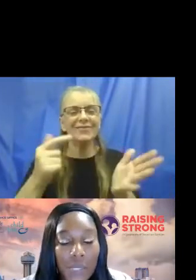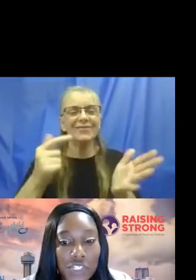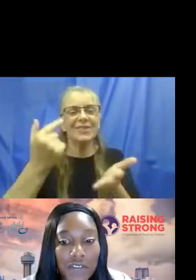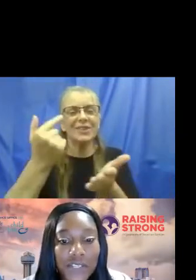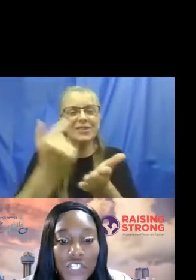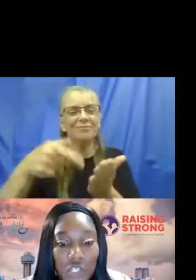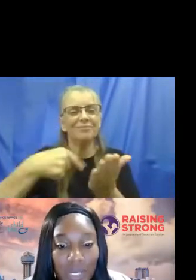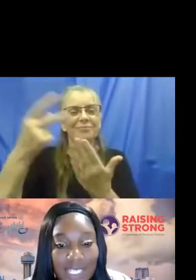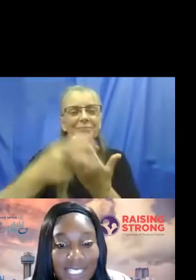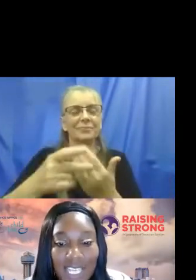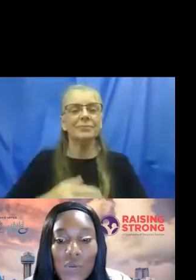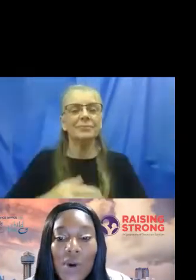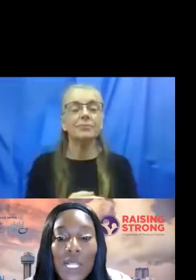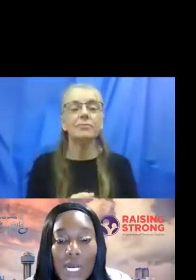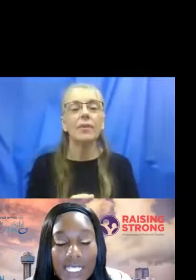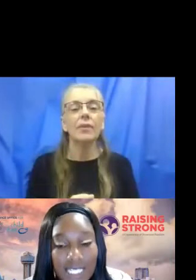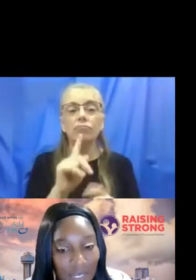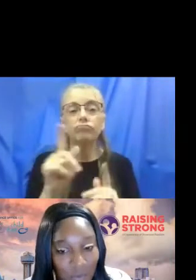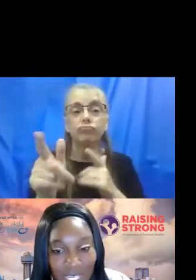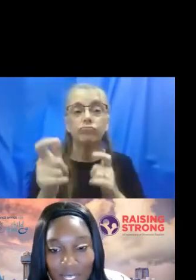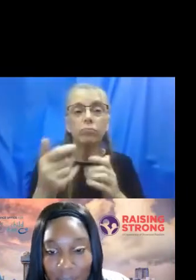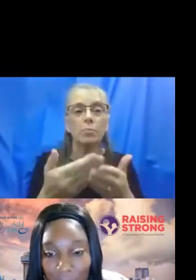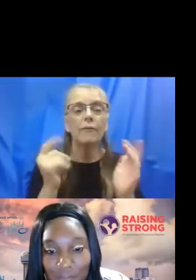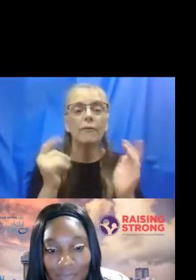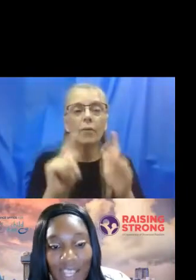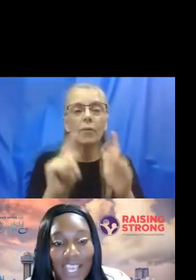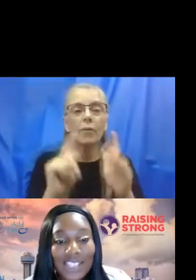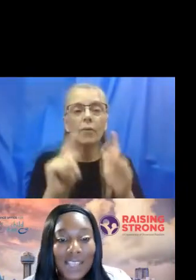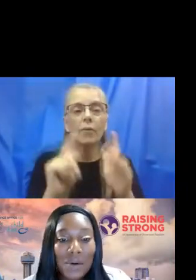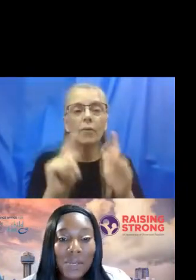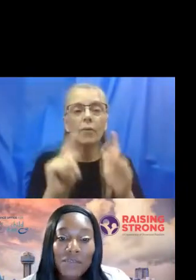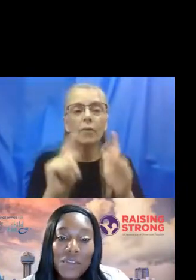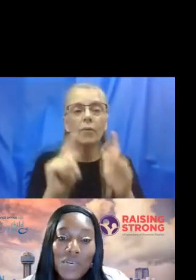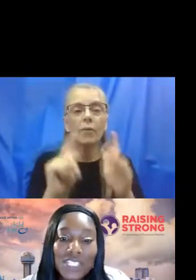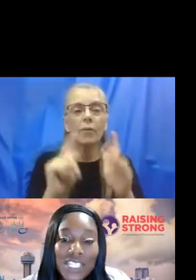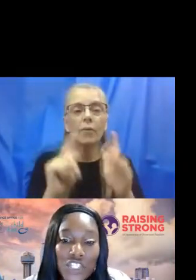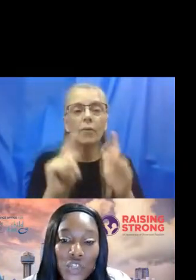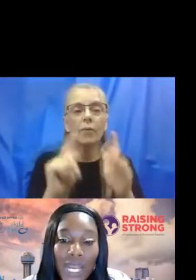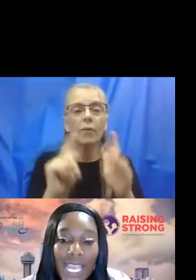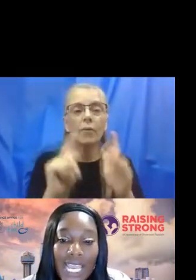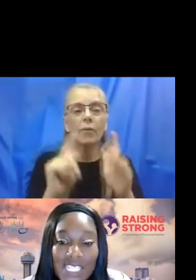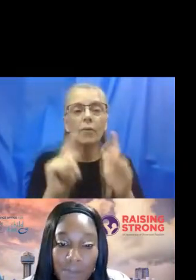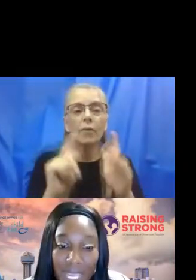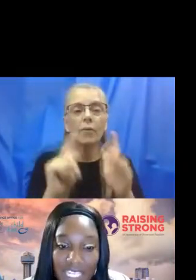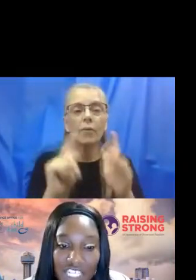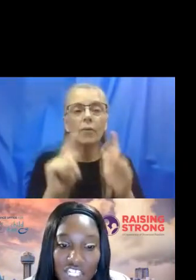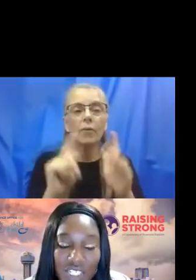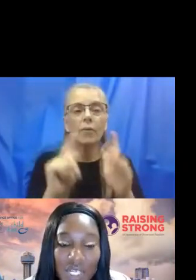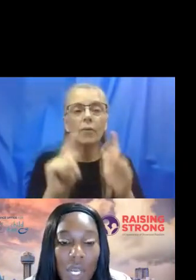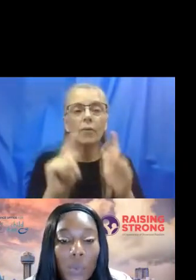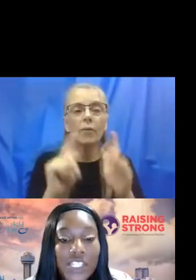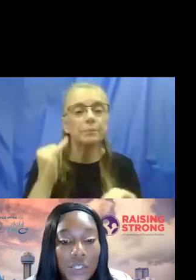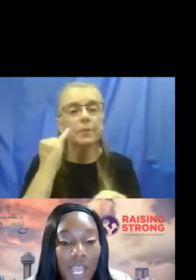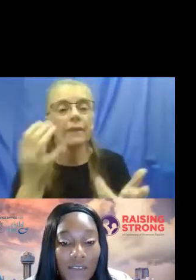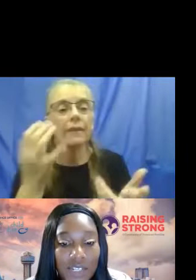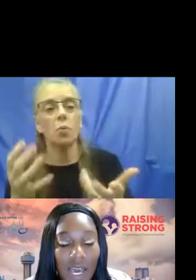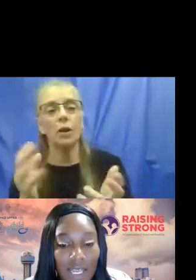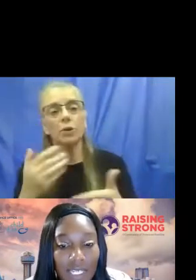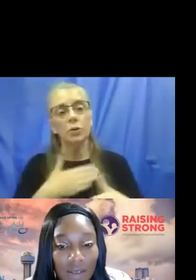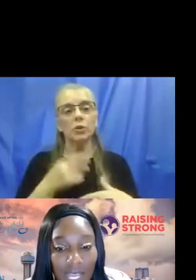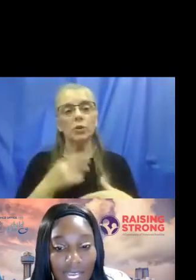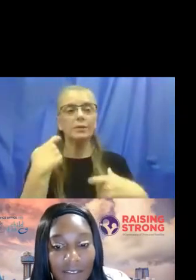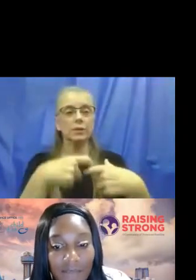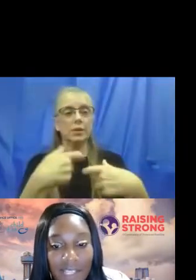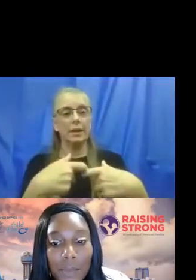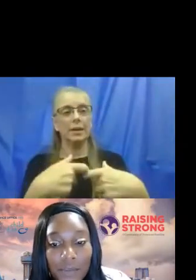the language of their choice, that you all are set and ready to go. So if you want to enjoy in Spanish, we do have an